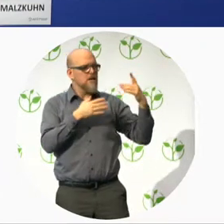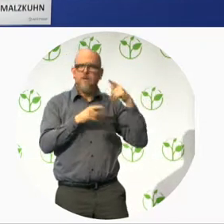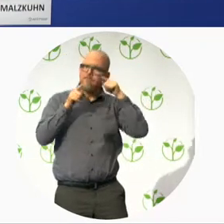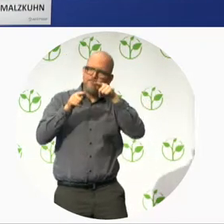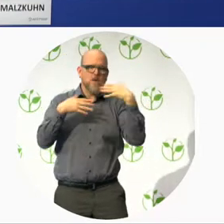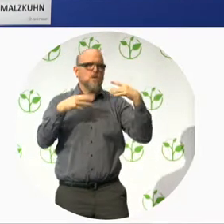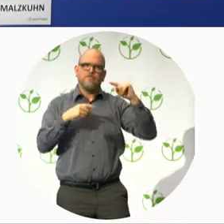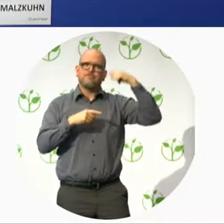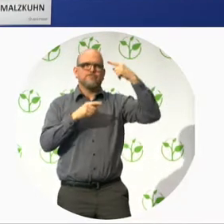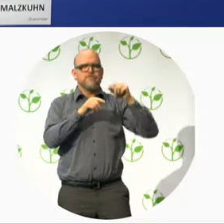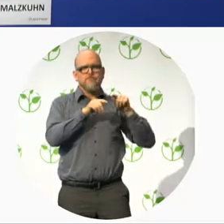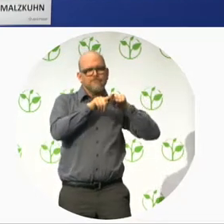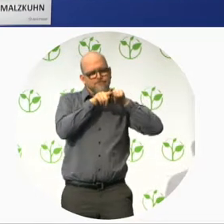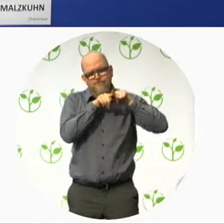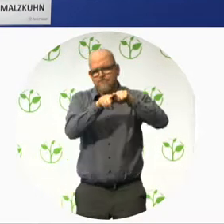globally.